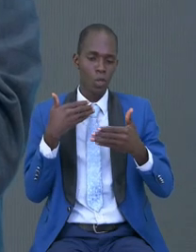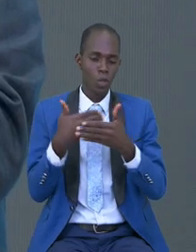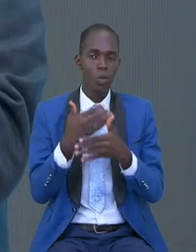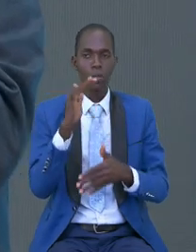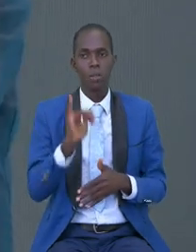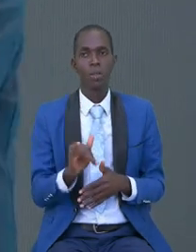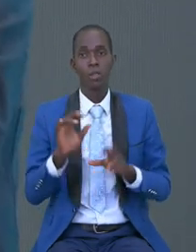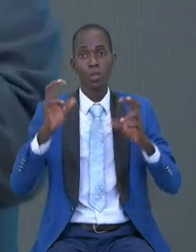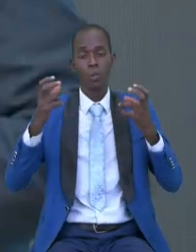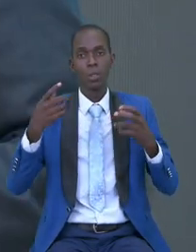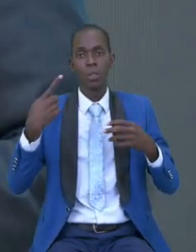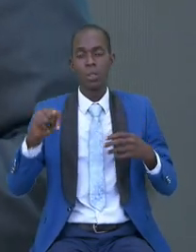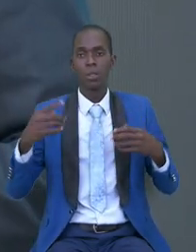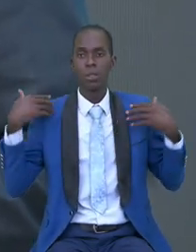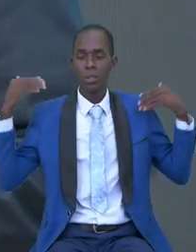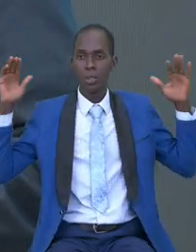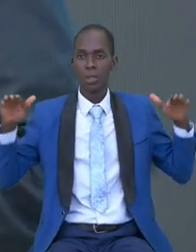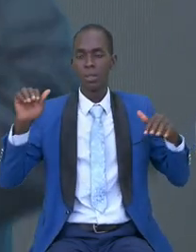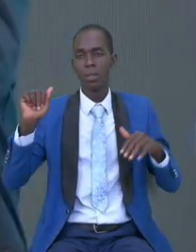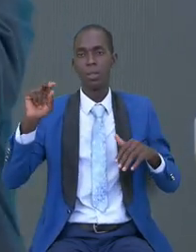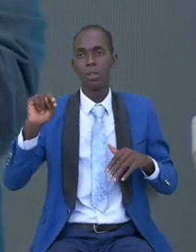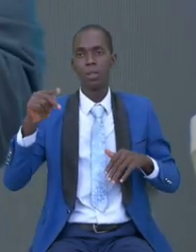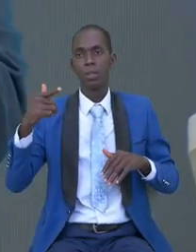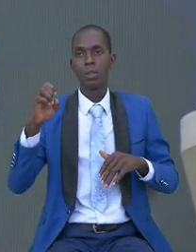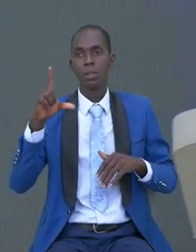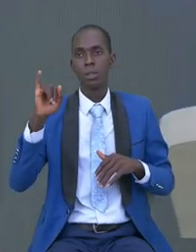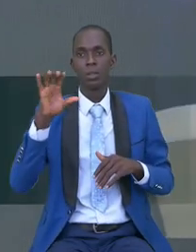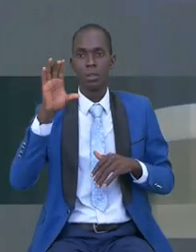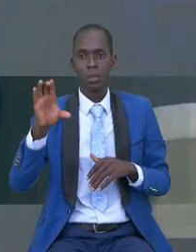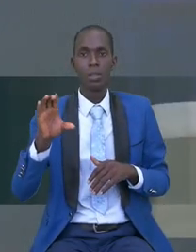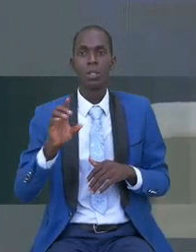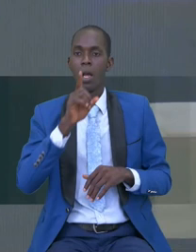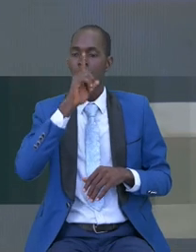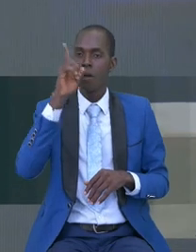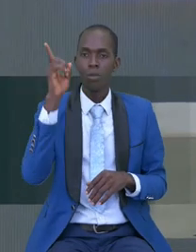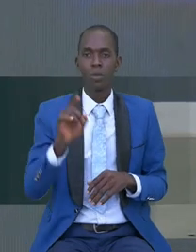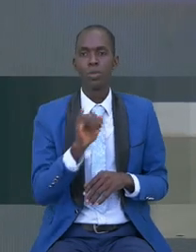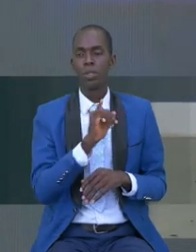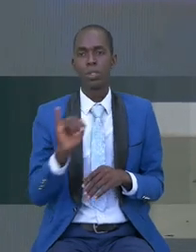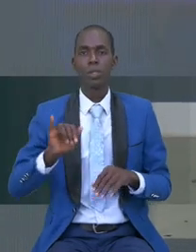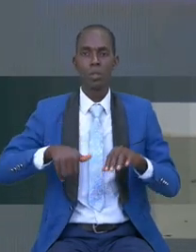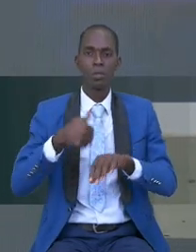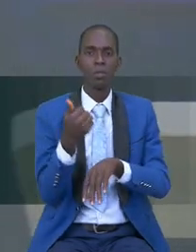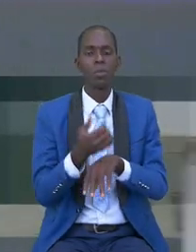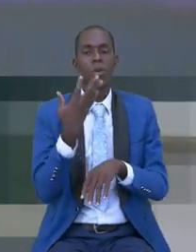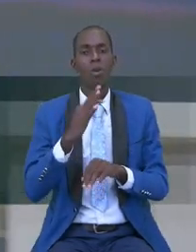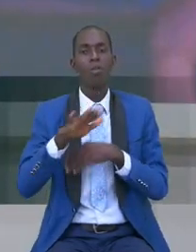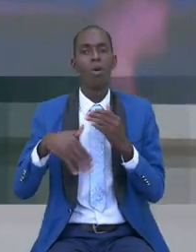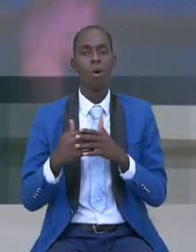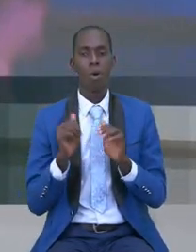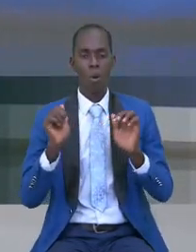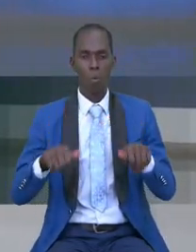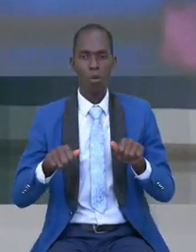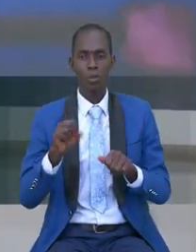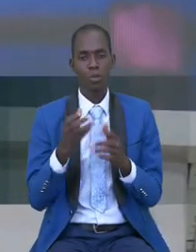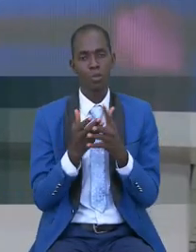angelic assuring confirmation of all possibilities through God. Three things we're